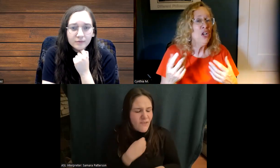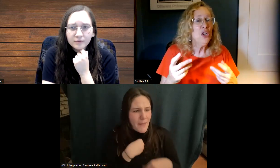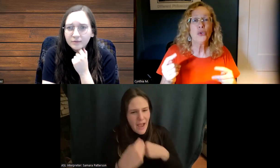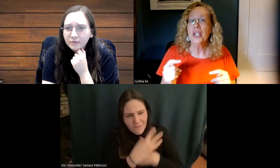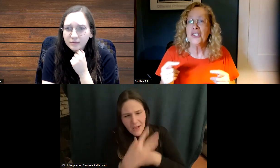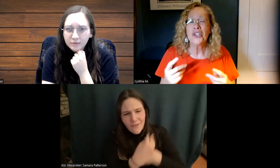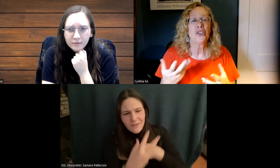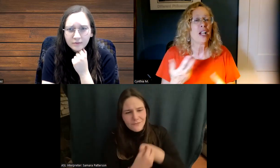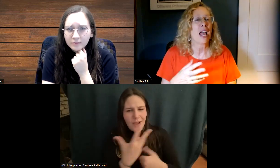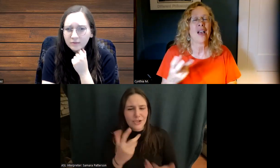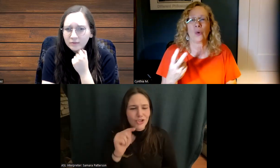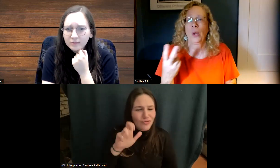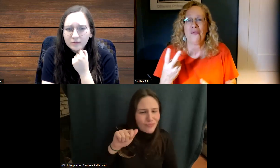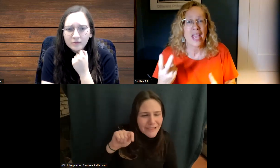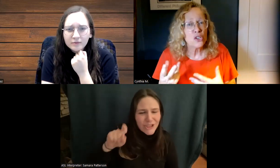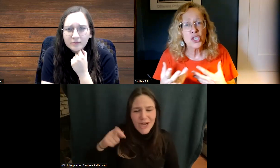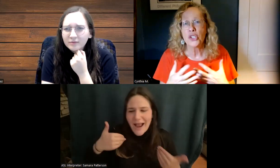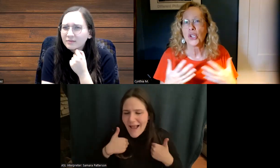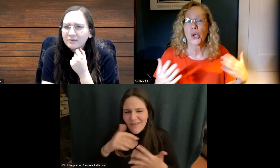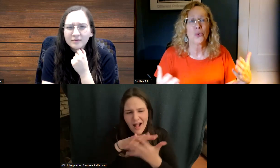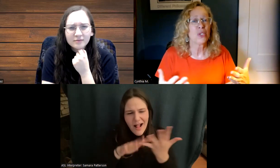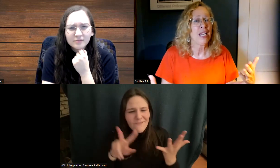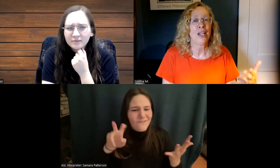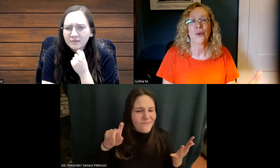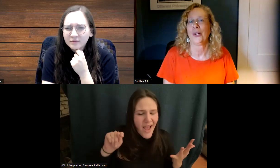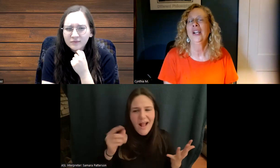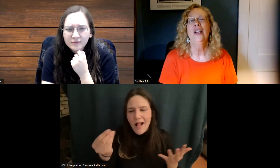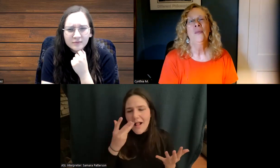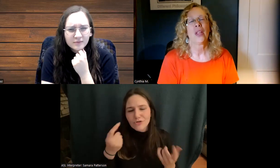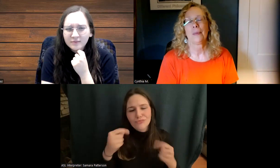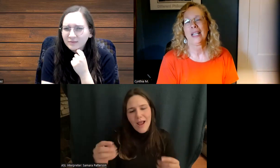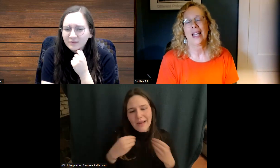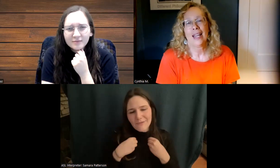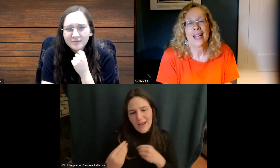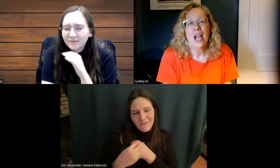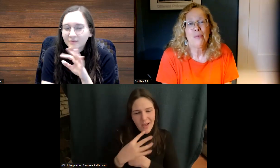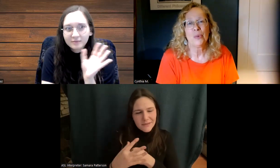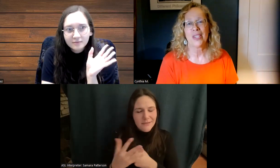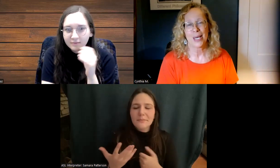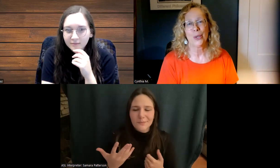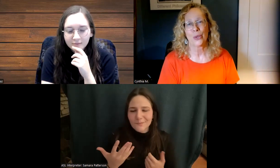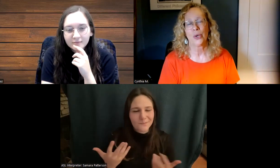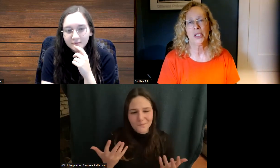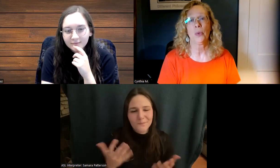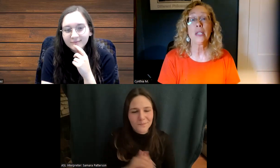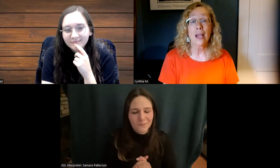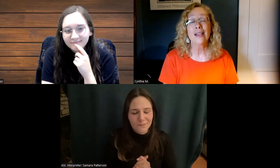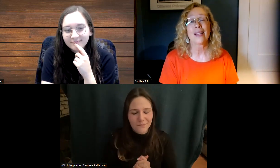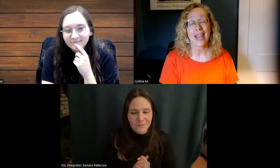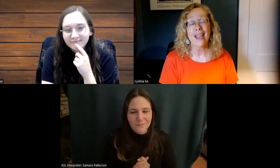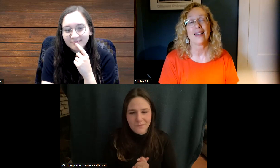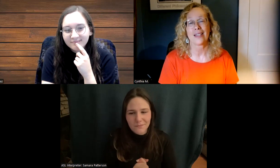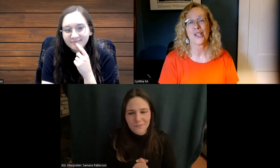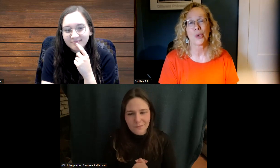what treat she should have, or what vet she should go see, or I mean, it comes with the territory. So it